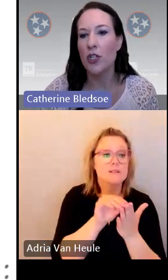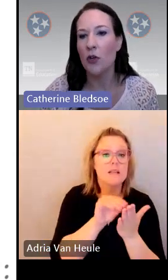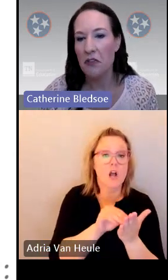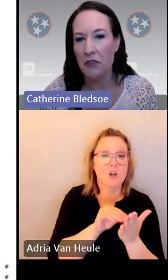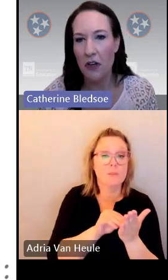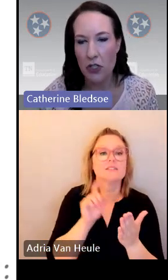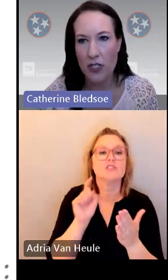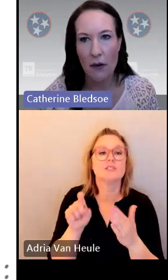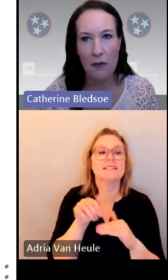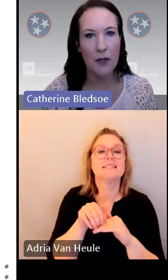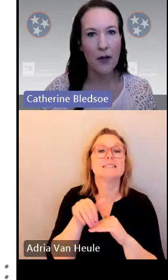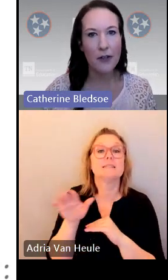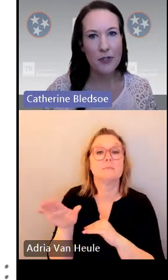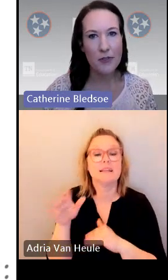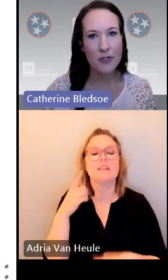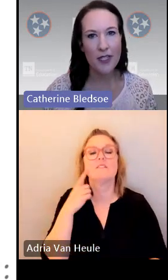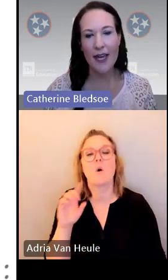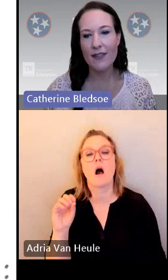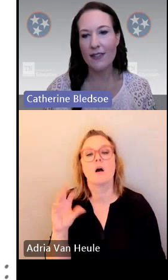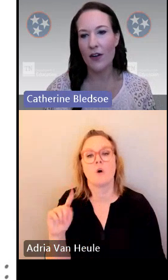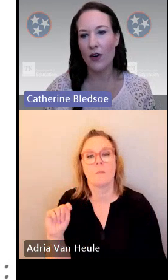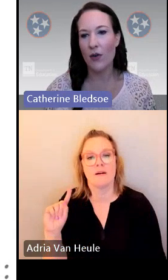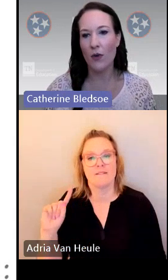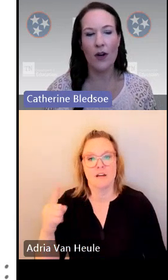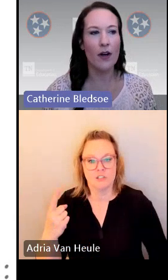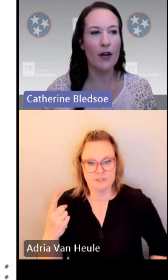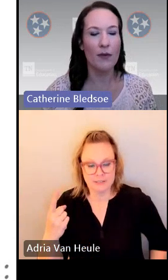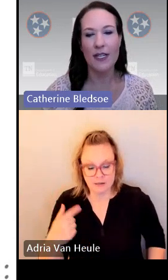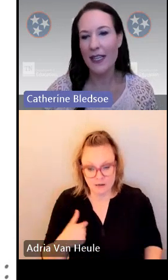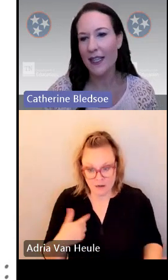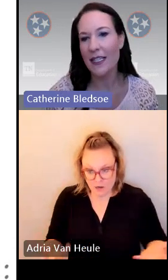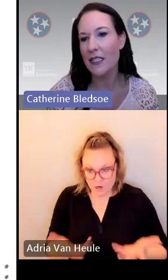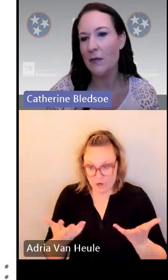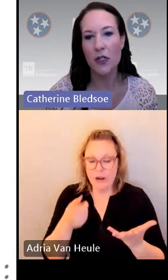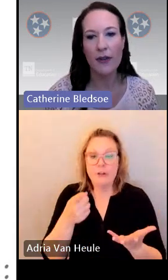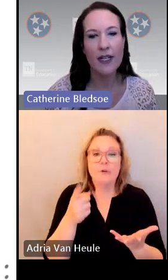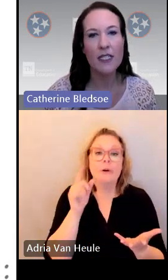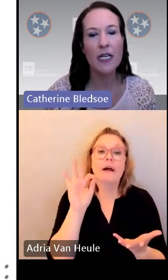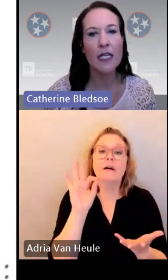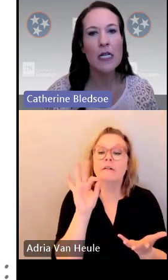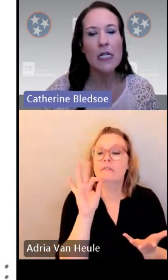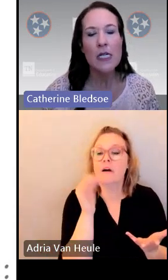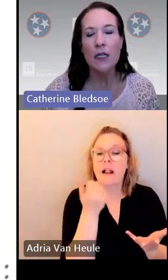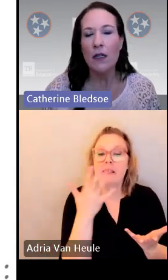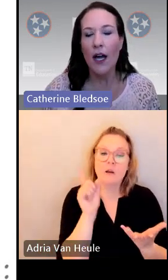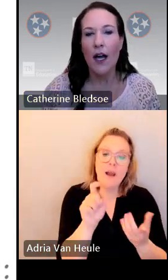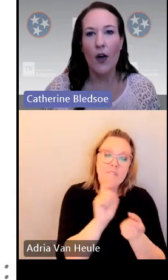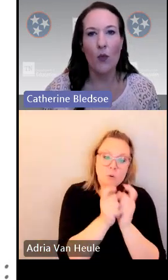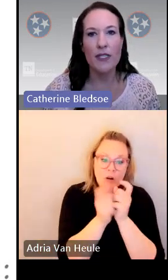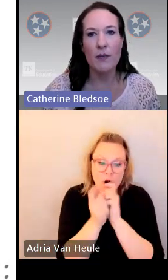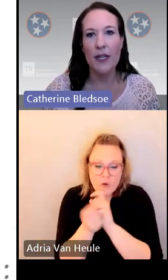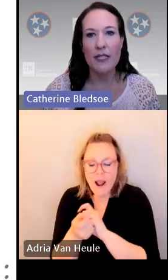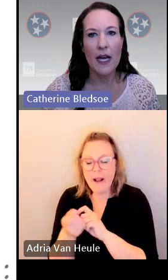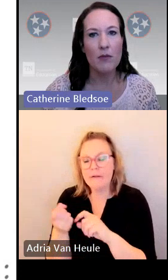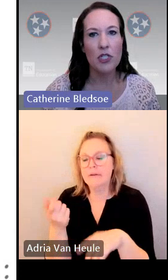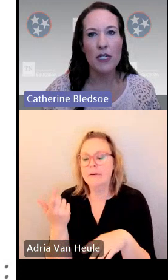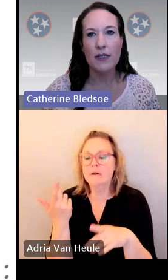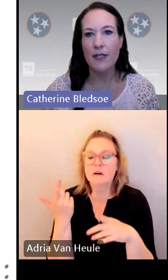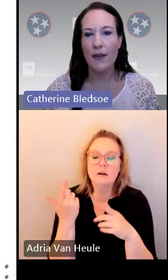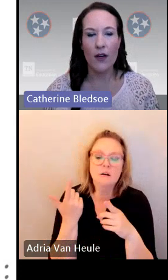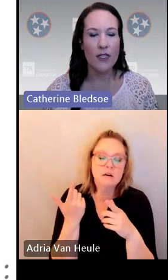submitted by October 1st. I would encourage you, just in case there was anything that needed to be corrected, when submitting